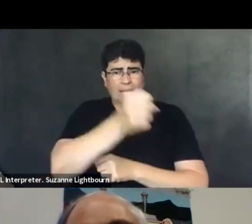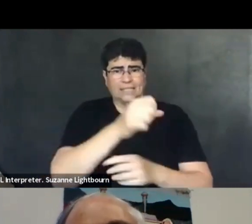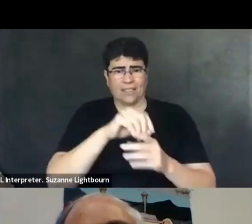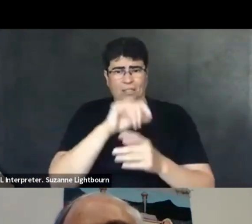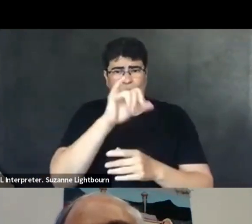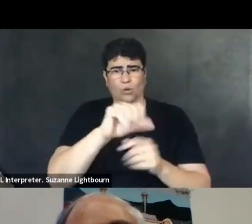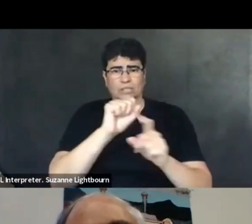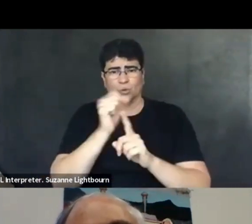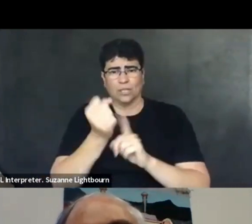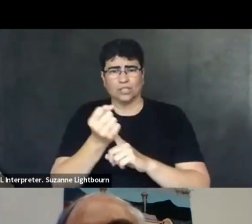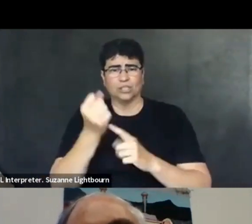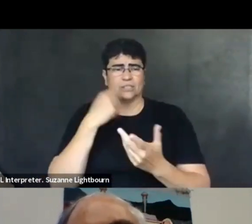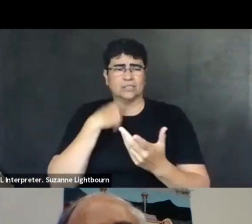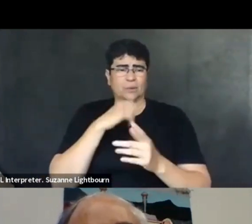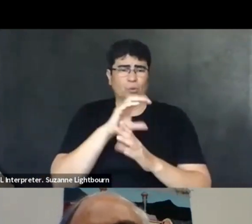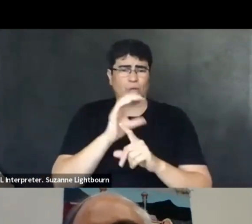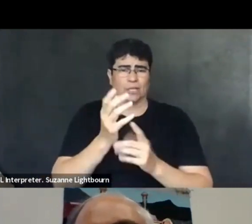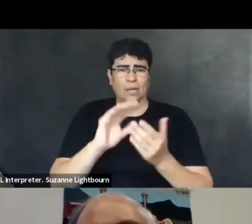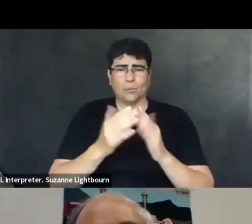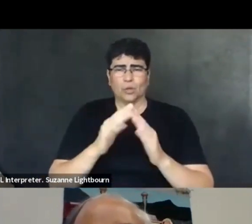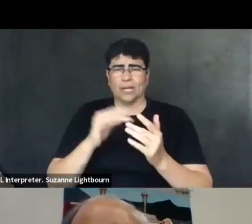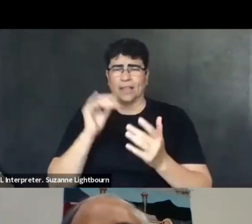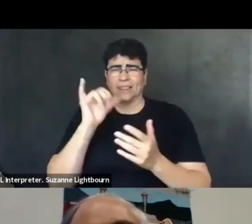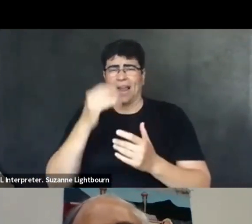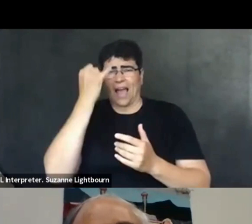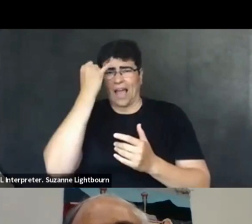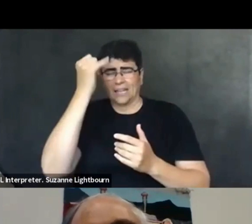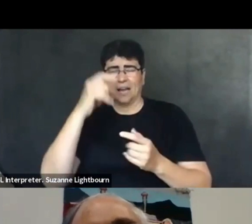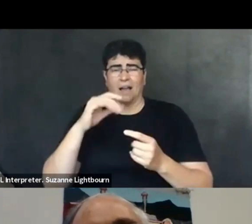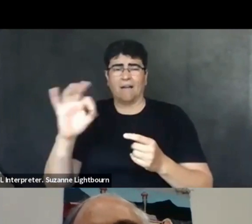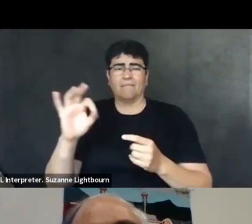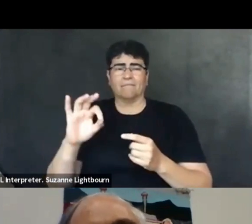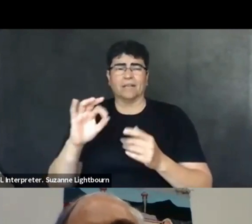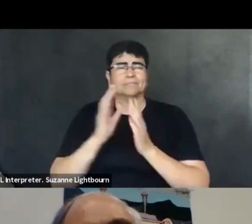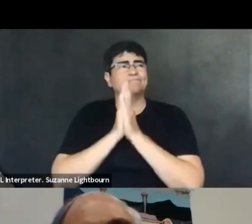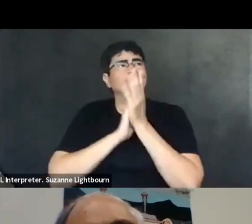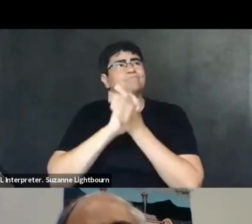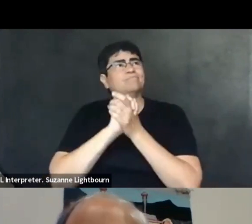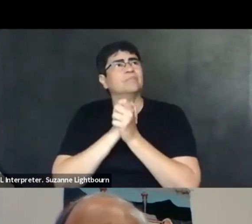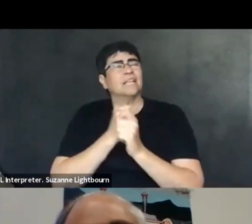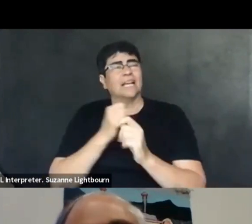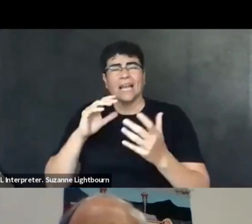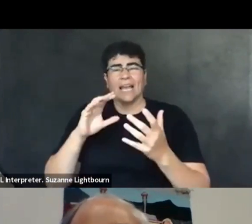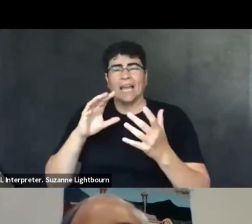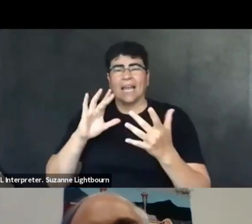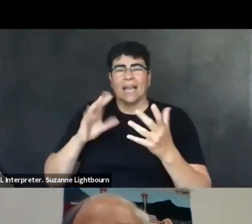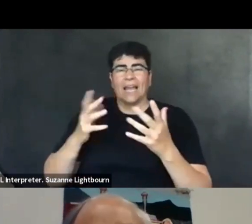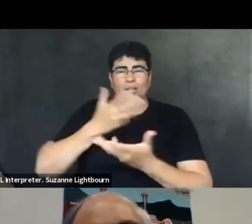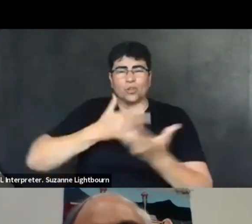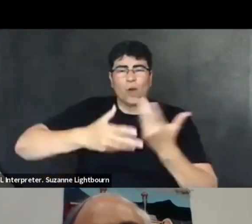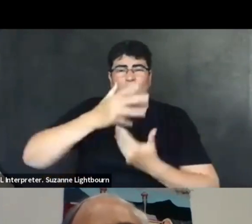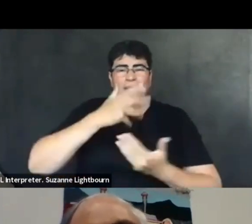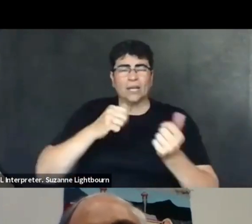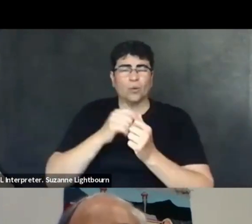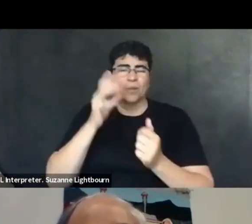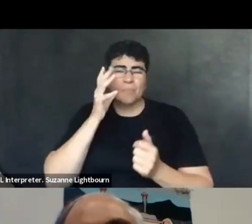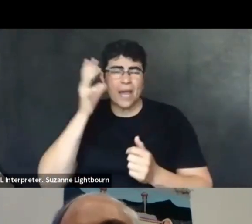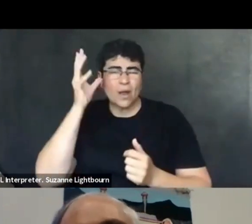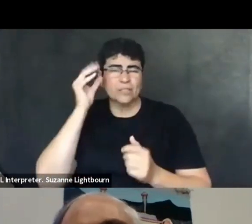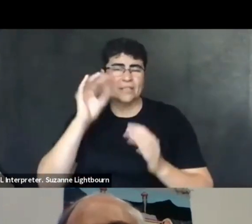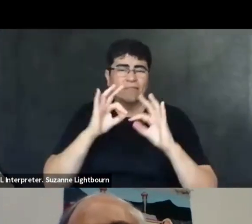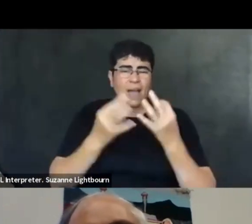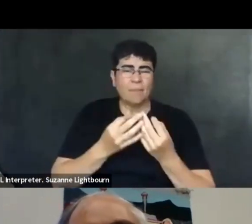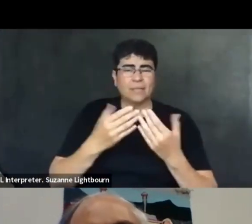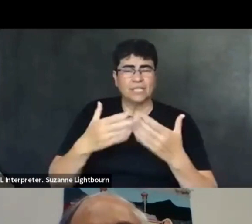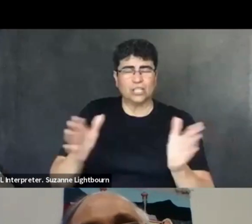communities. So it is this notion of interacting between parents, families in general, and